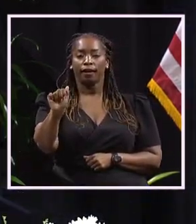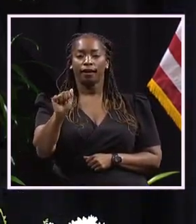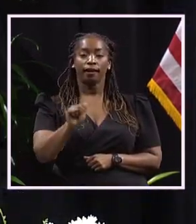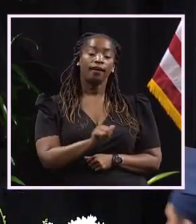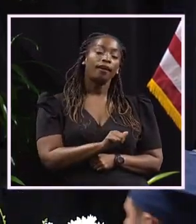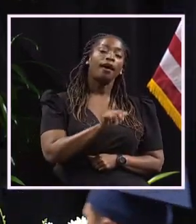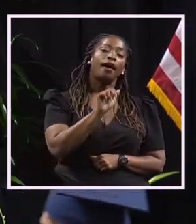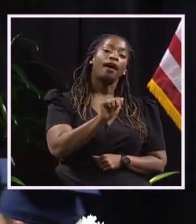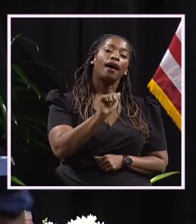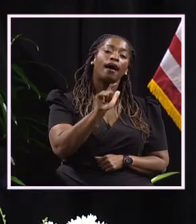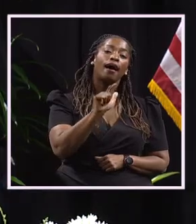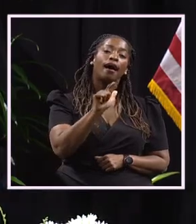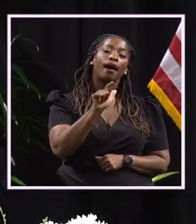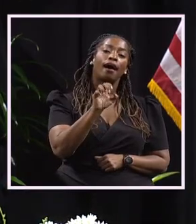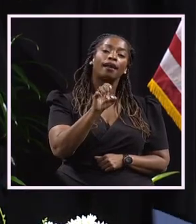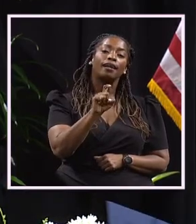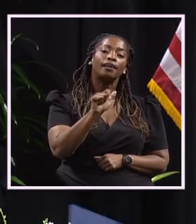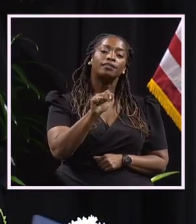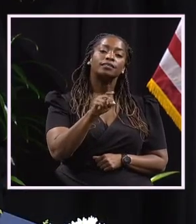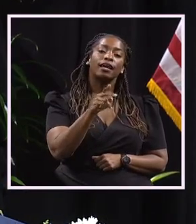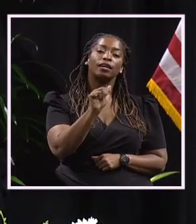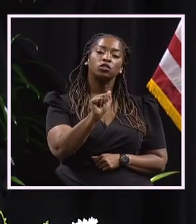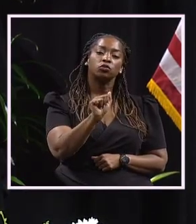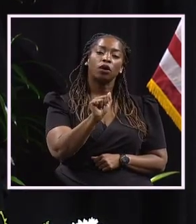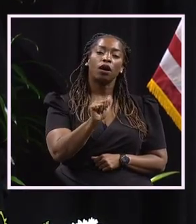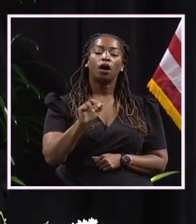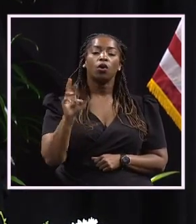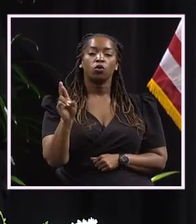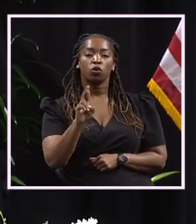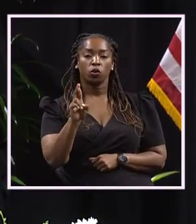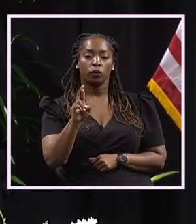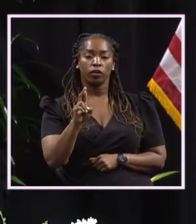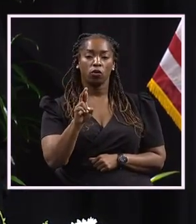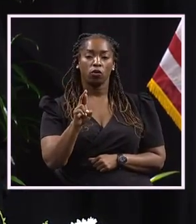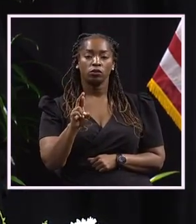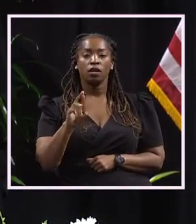Alexandra J. Rodriguez, MBA, cum laude.